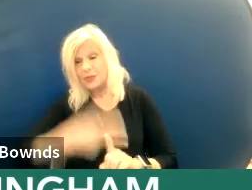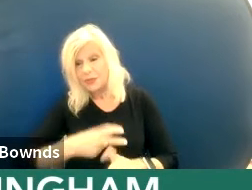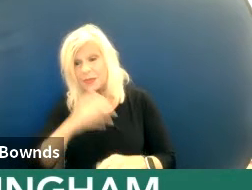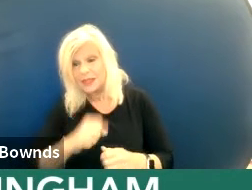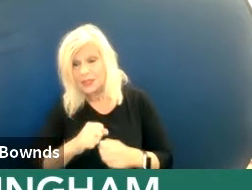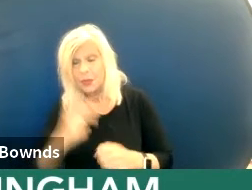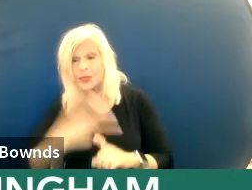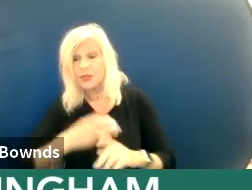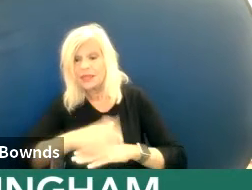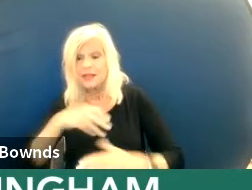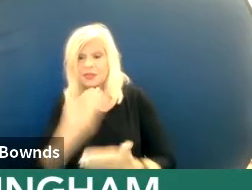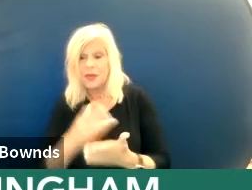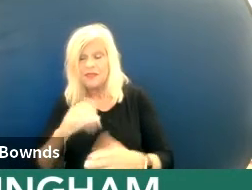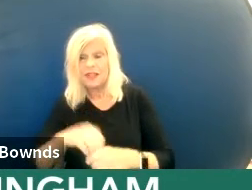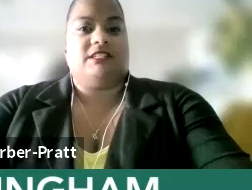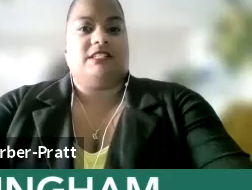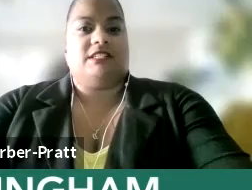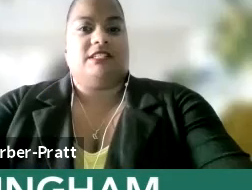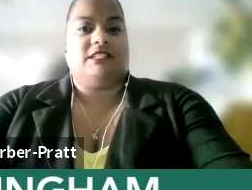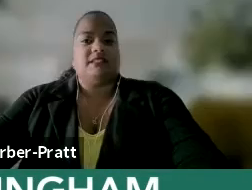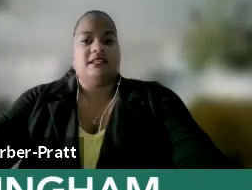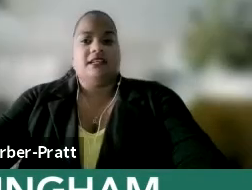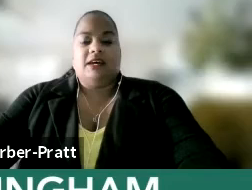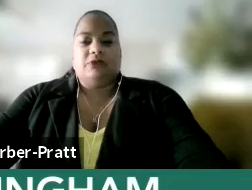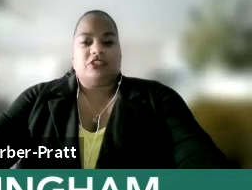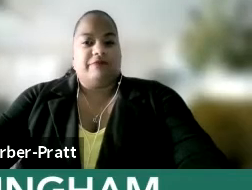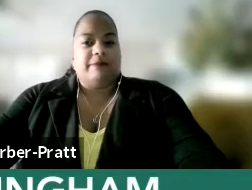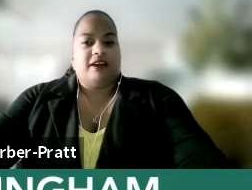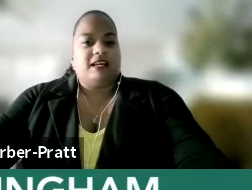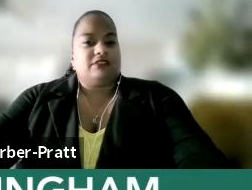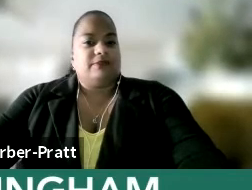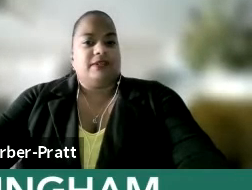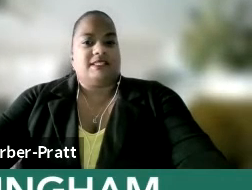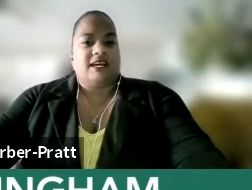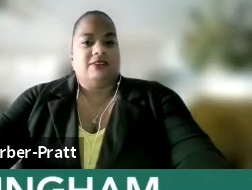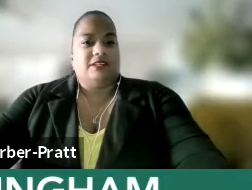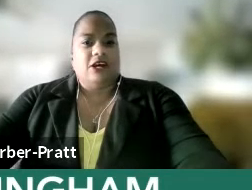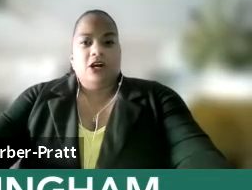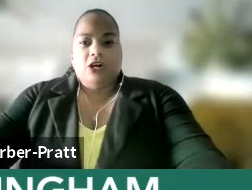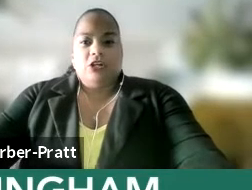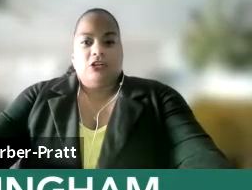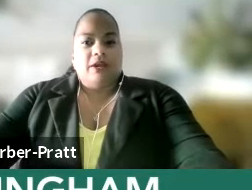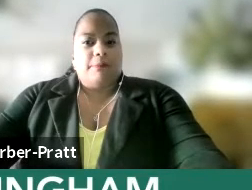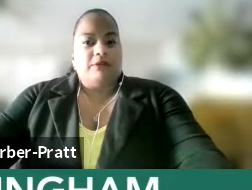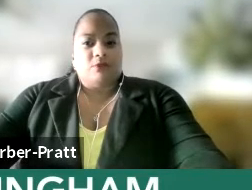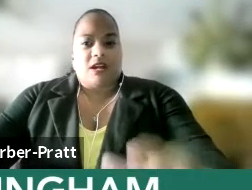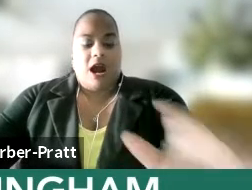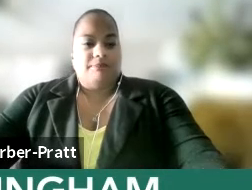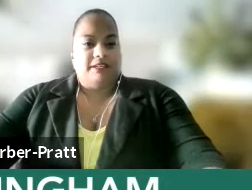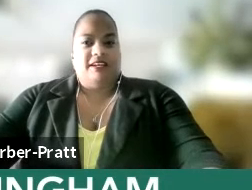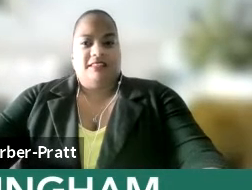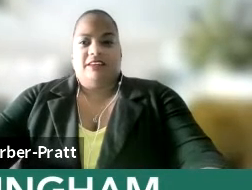after arriving in the United States, I got sick with transverse myelitis, which left me paralyzed from the waist down. Growing up, it